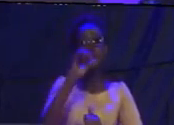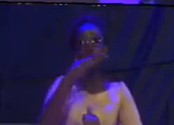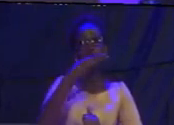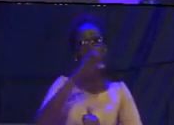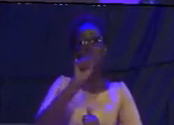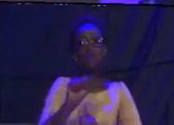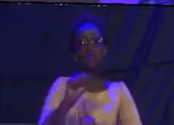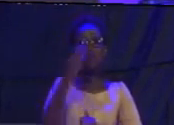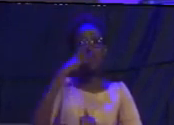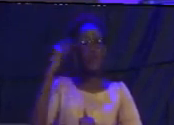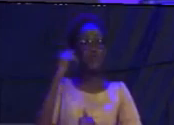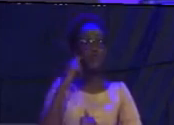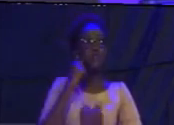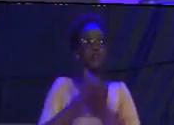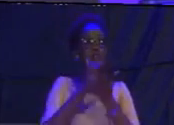him.